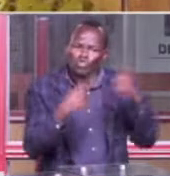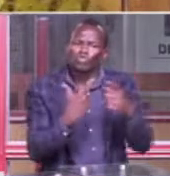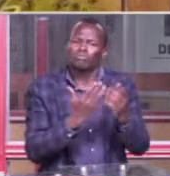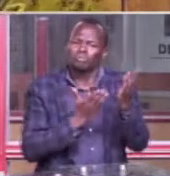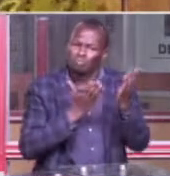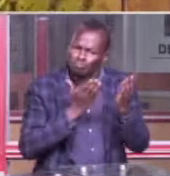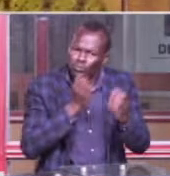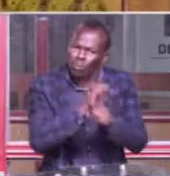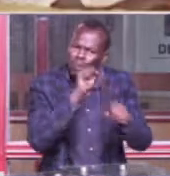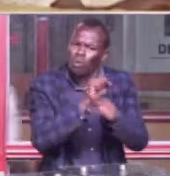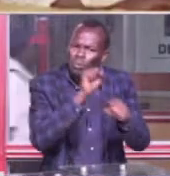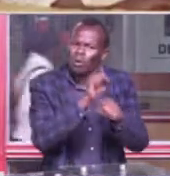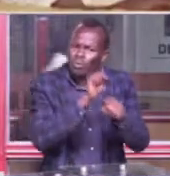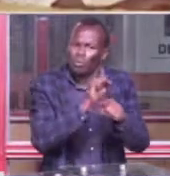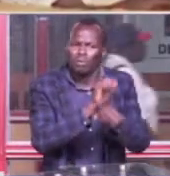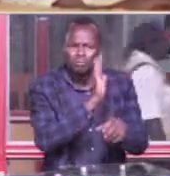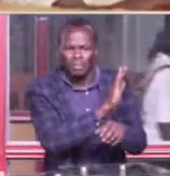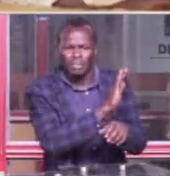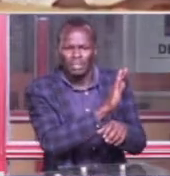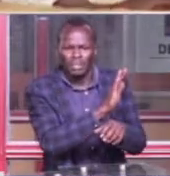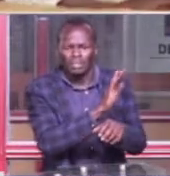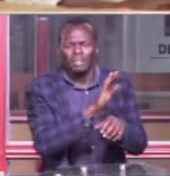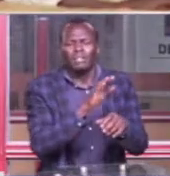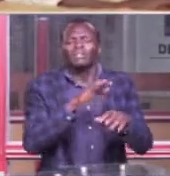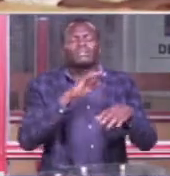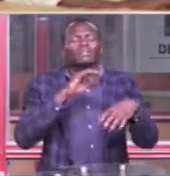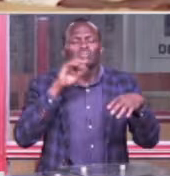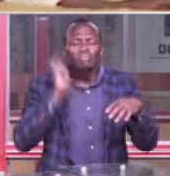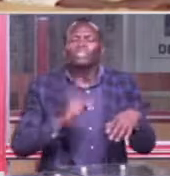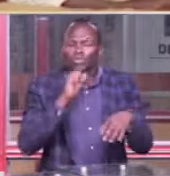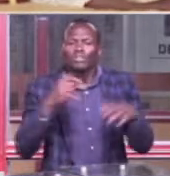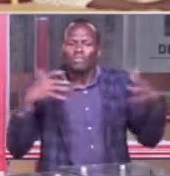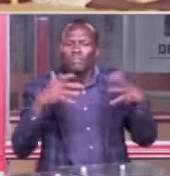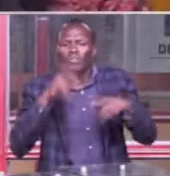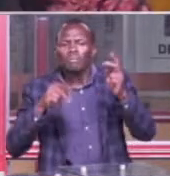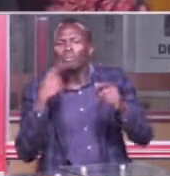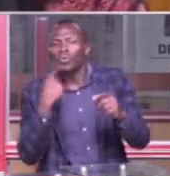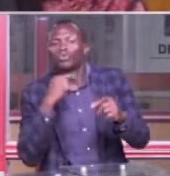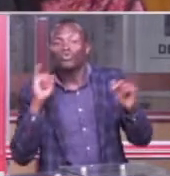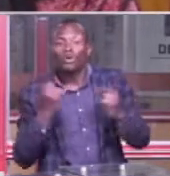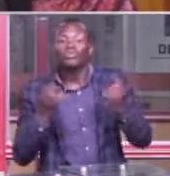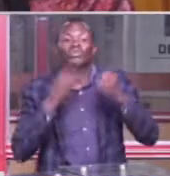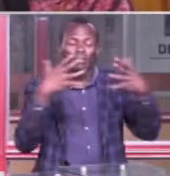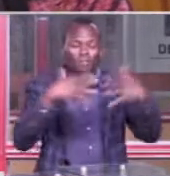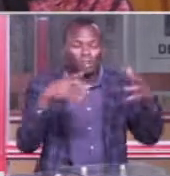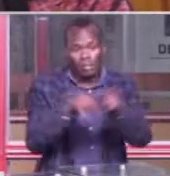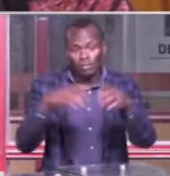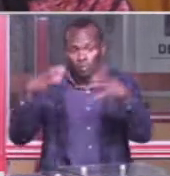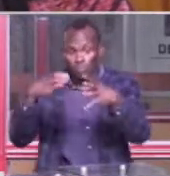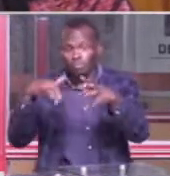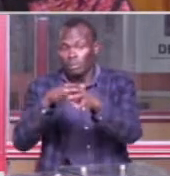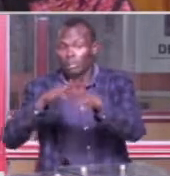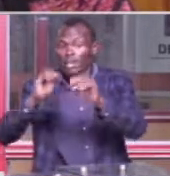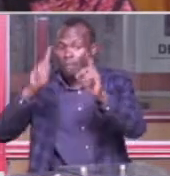was given unto her. Bano batiisizatiisizza okwekutula ku Uganda baddeyo gye bava mu Democratic Republic of Congo n'okulekulira